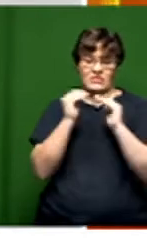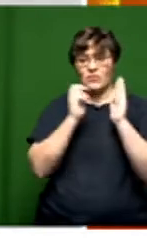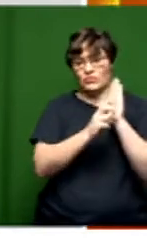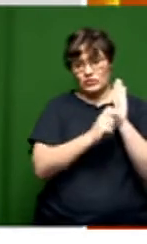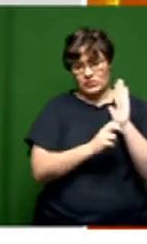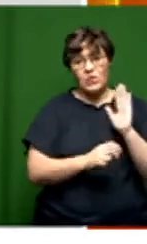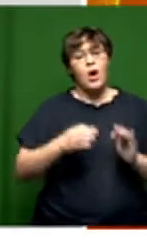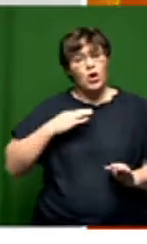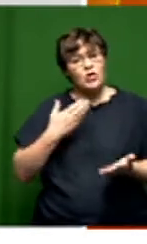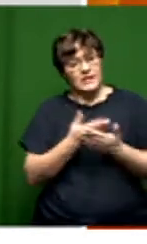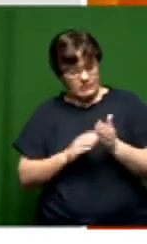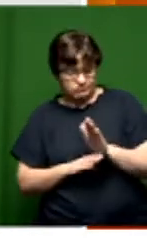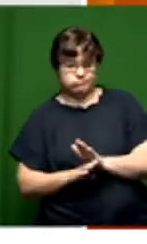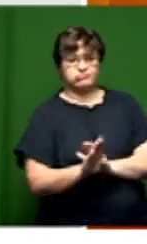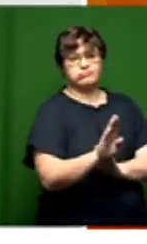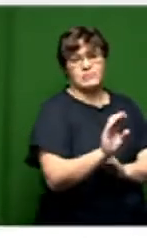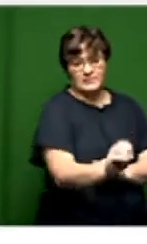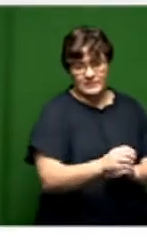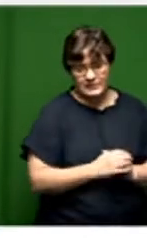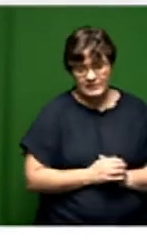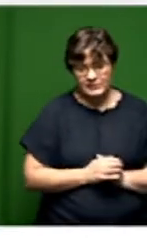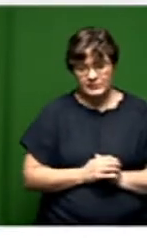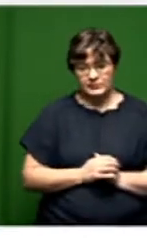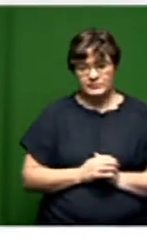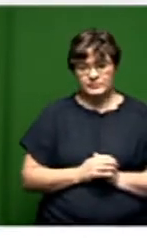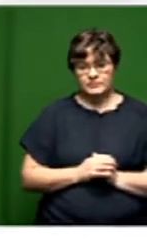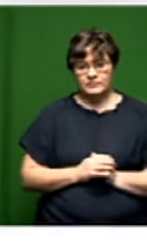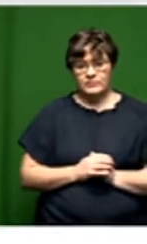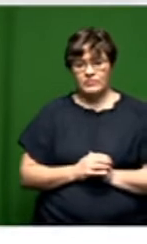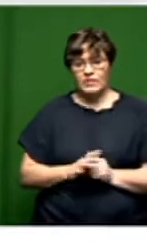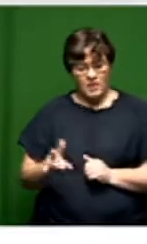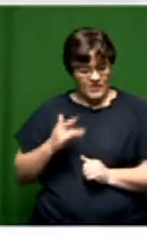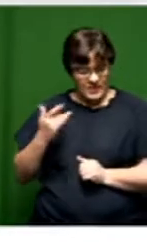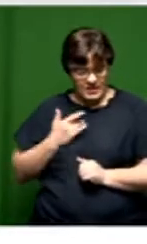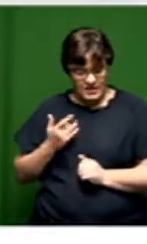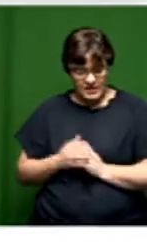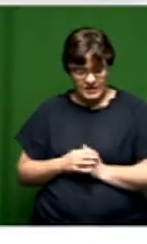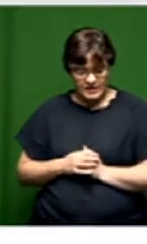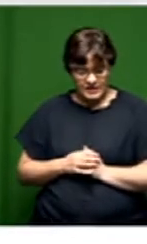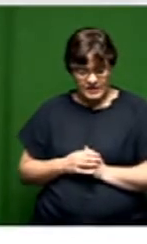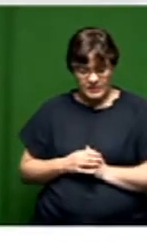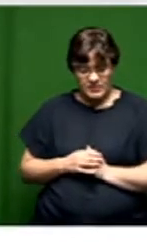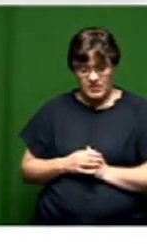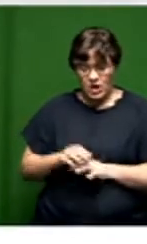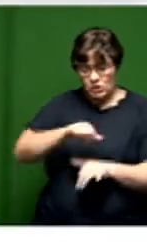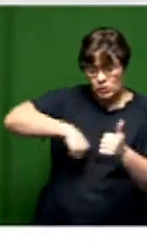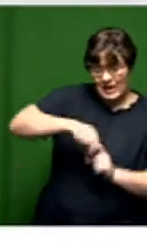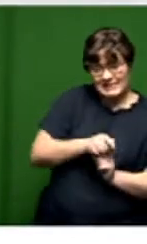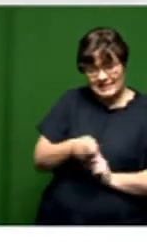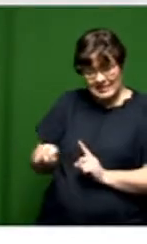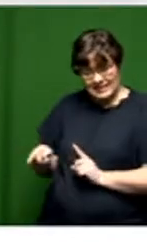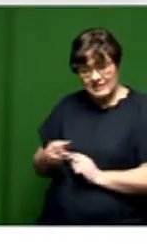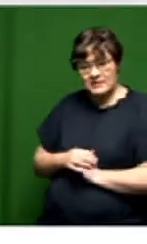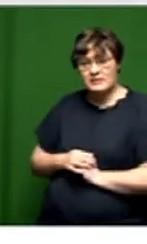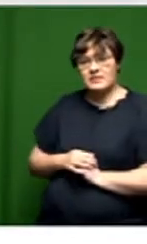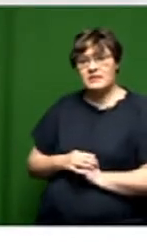girls to flourish. And one can't help but feel that somehow, as a society, at